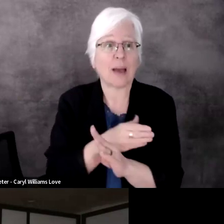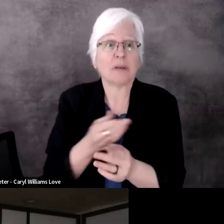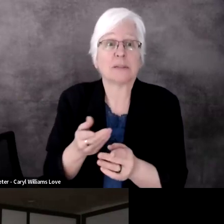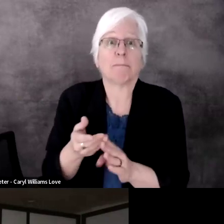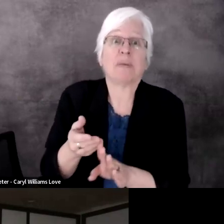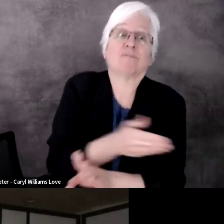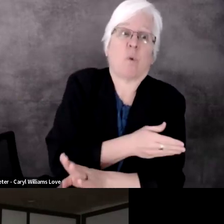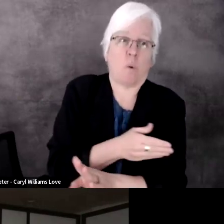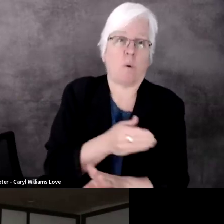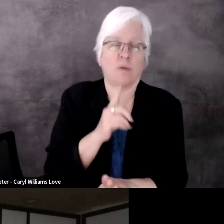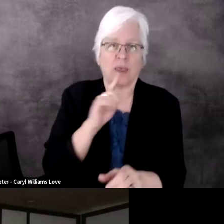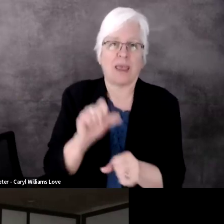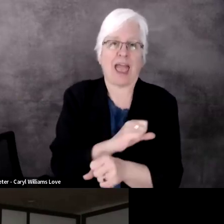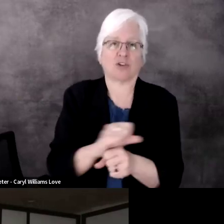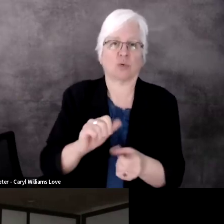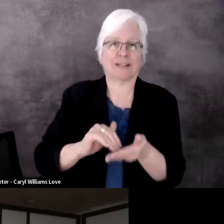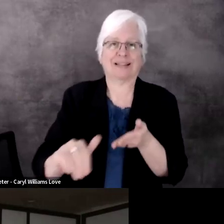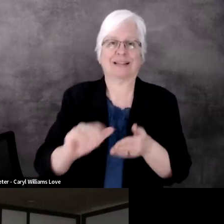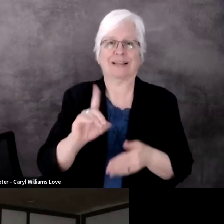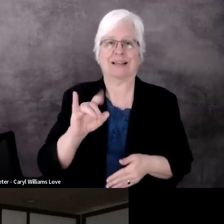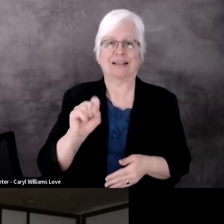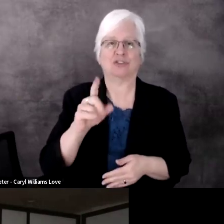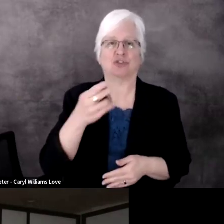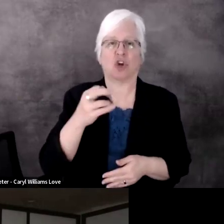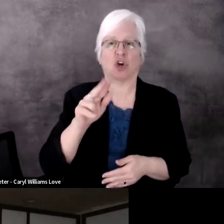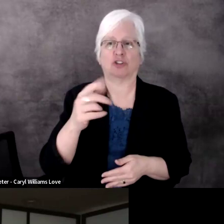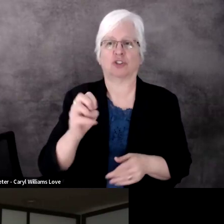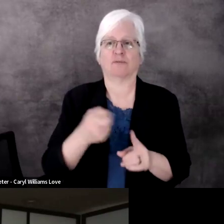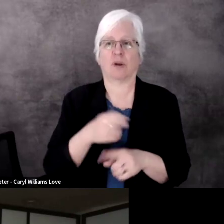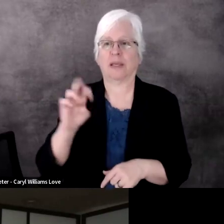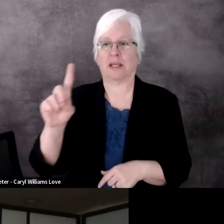happening. Thank you. Yeah, there's a